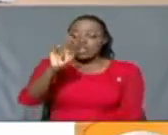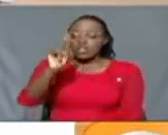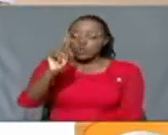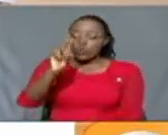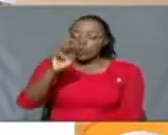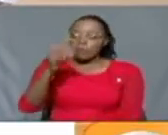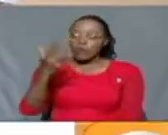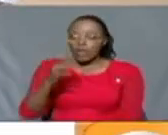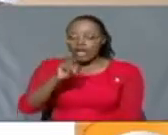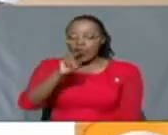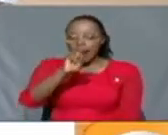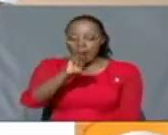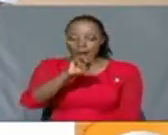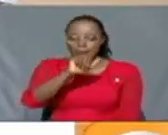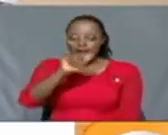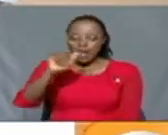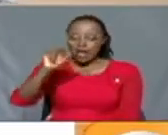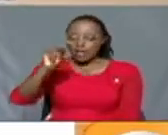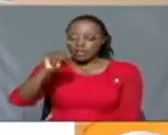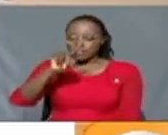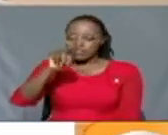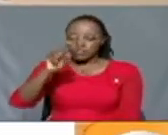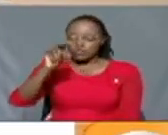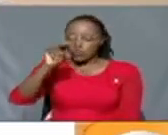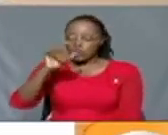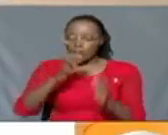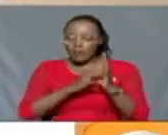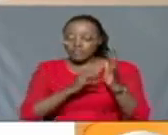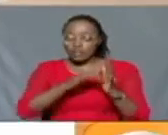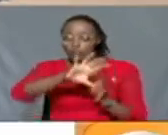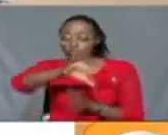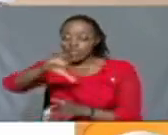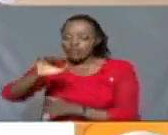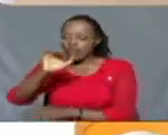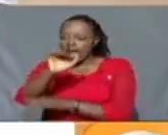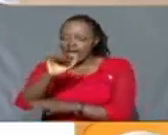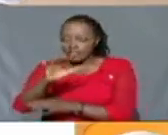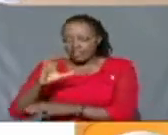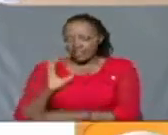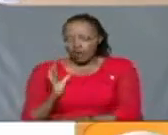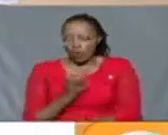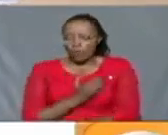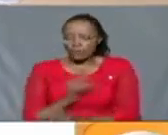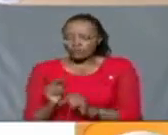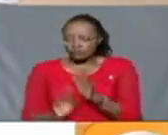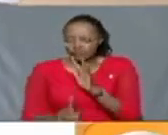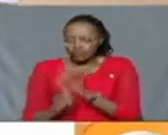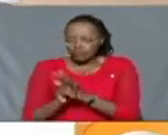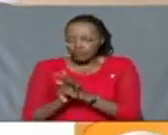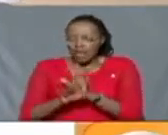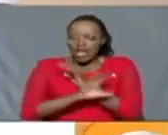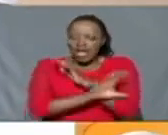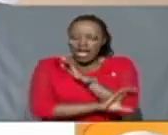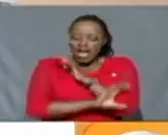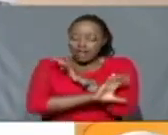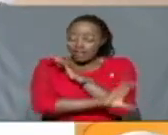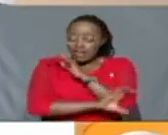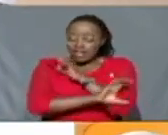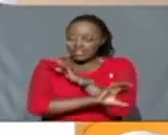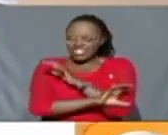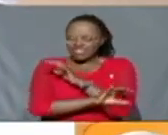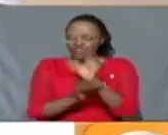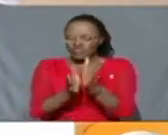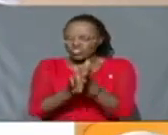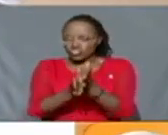in Manzoni, Machakos County. Ruto has called on the steering committee to come up with a countrywide program that